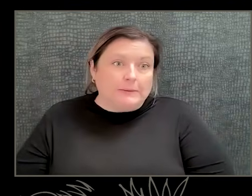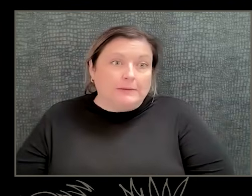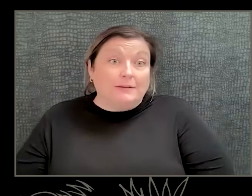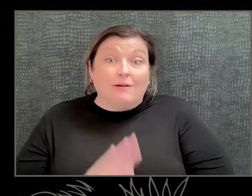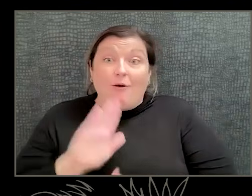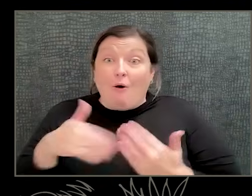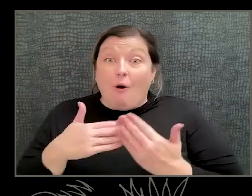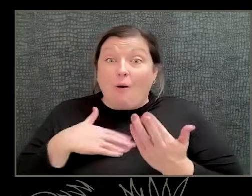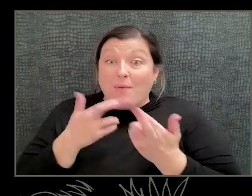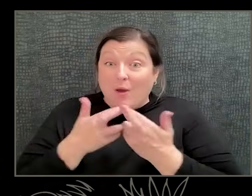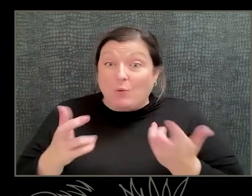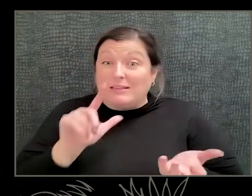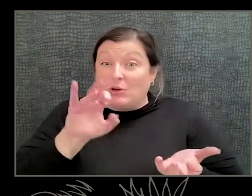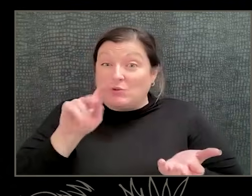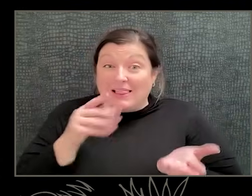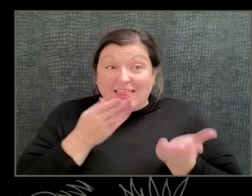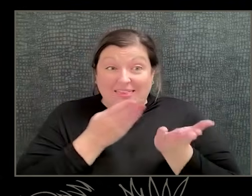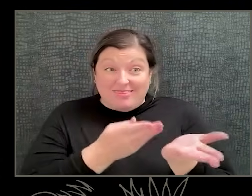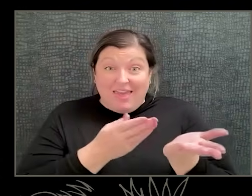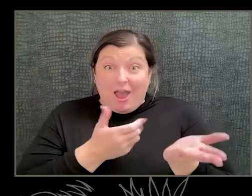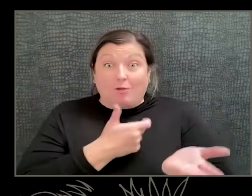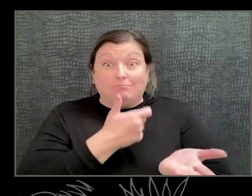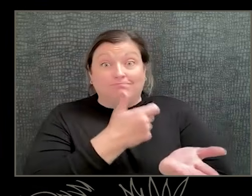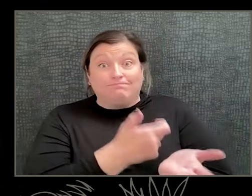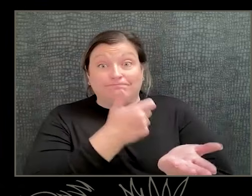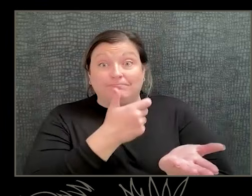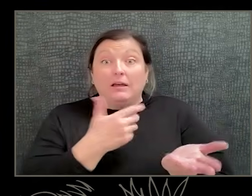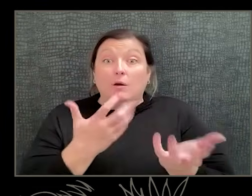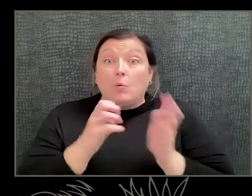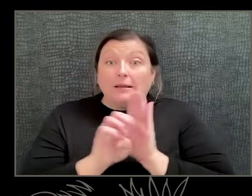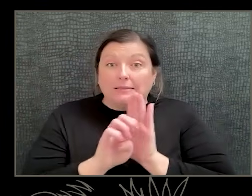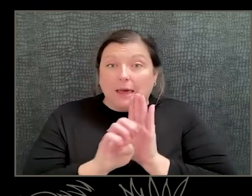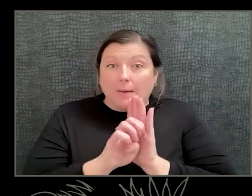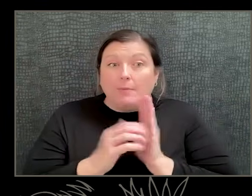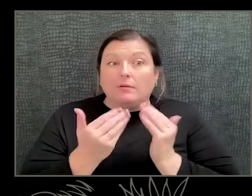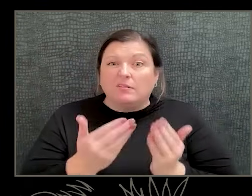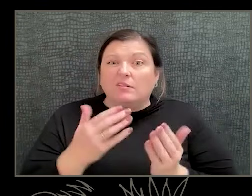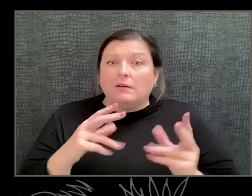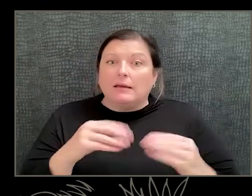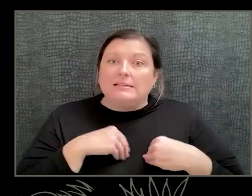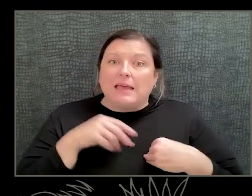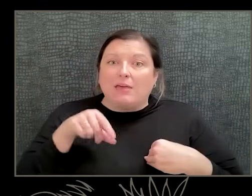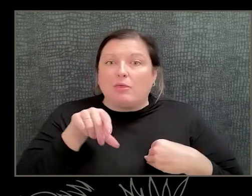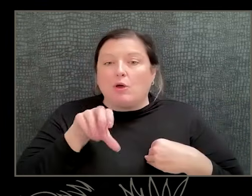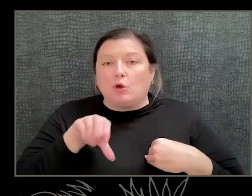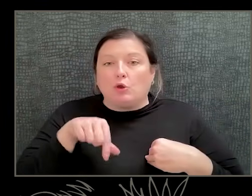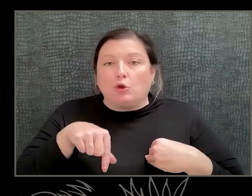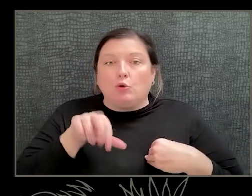the resources and links in here, if you want to get an example of that, you can just take the little QR code.